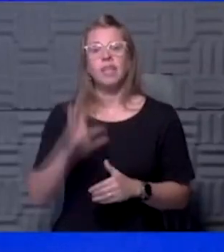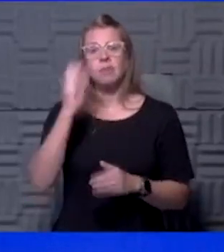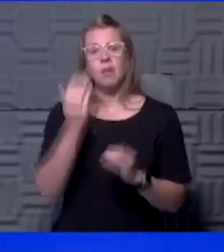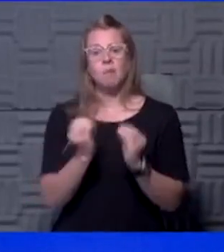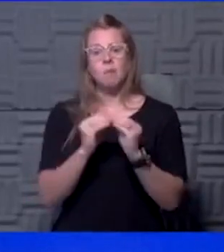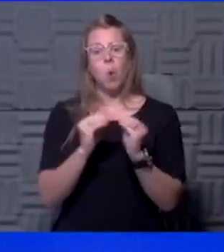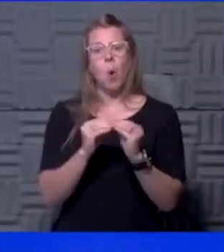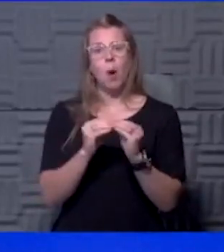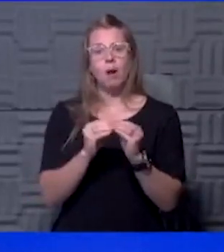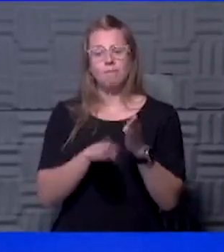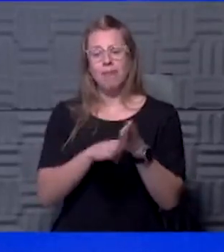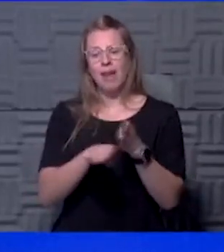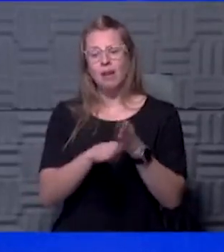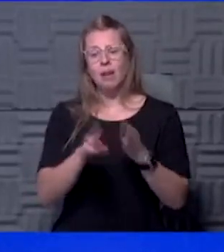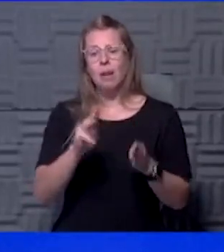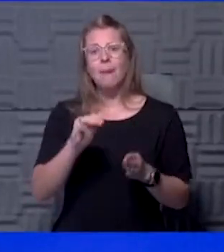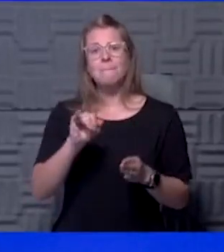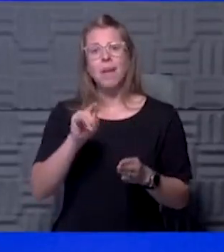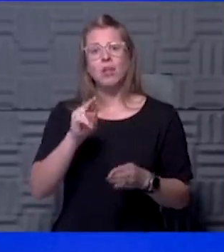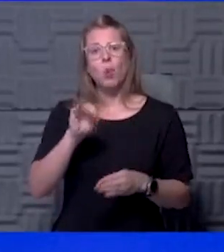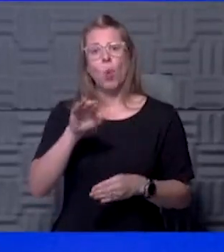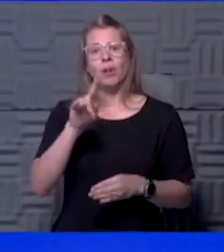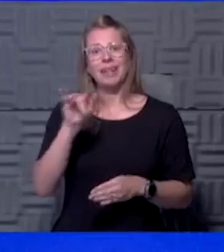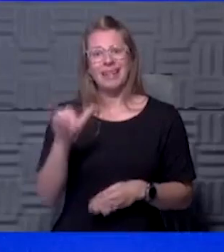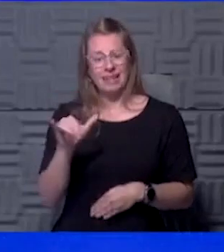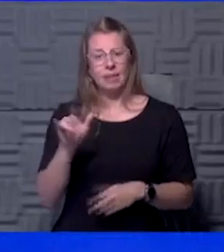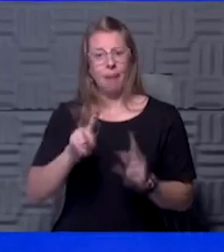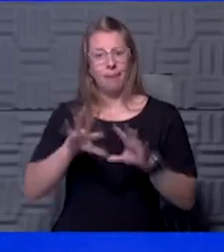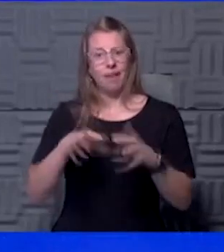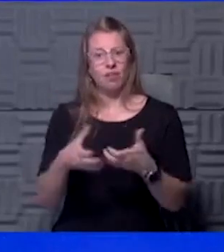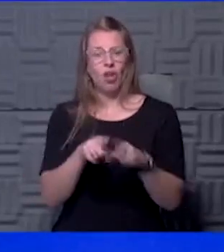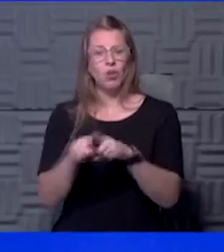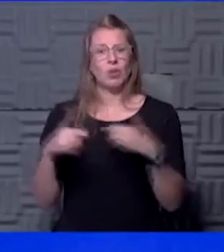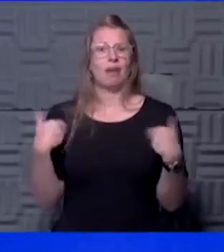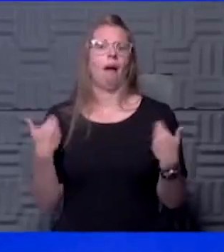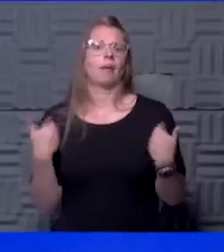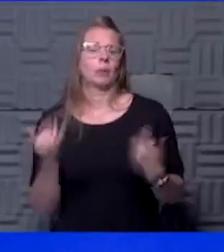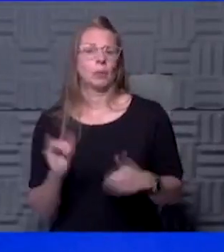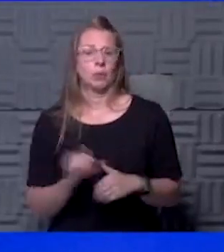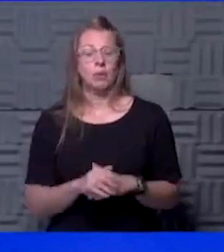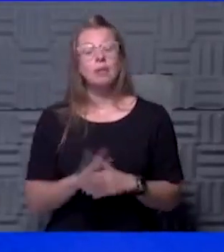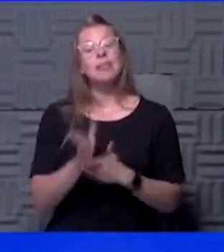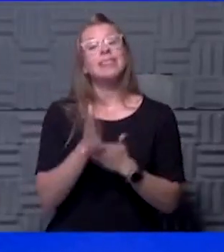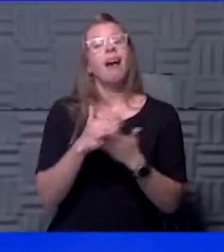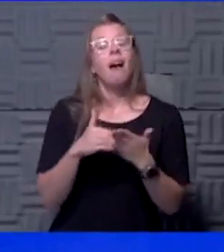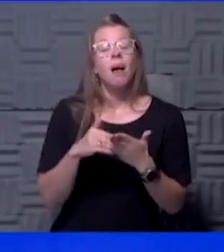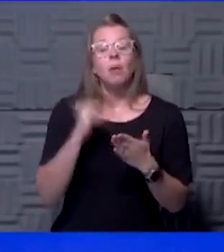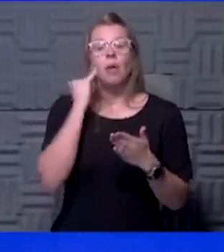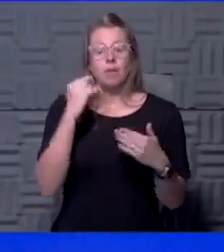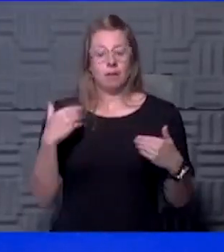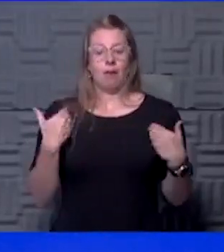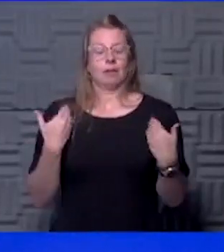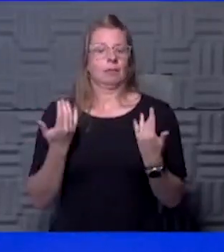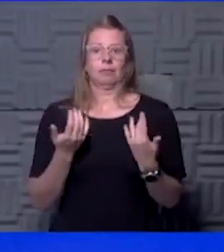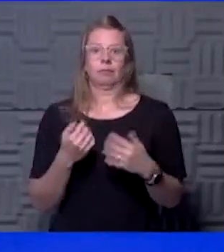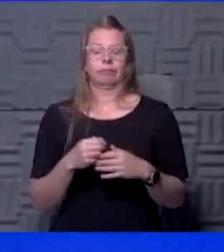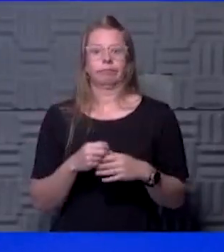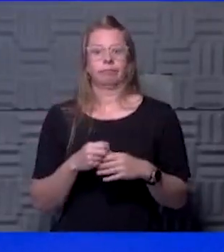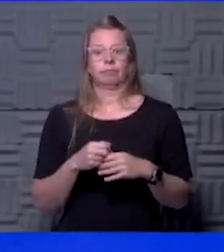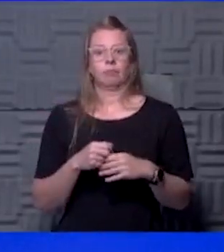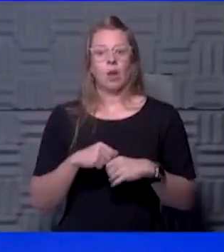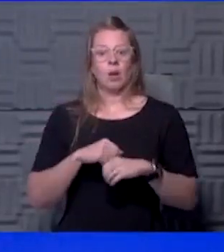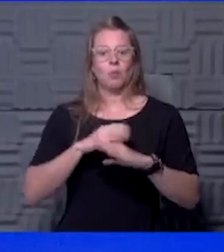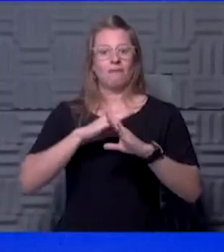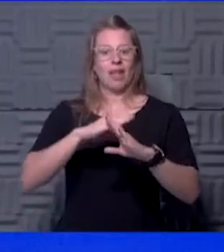the minority populations, but also the younger. And some, even if you're young, it hasn't prevented